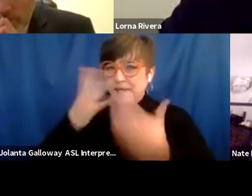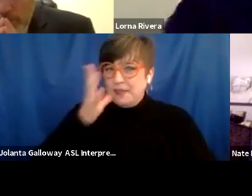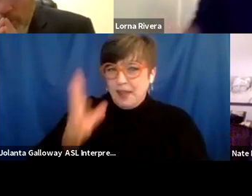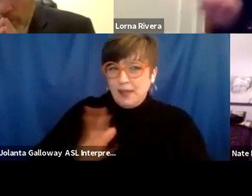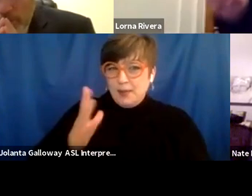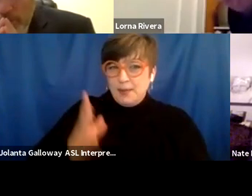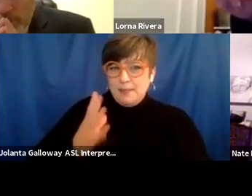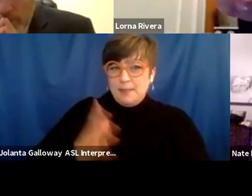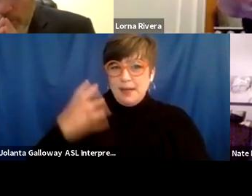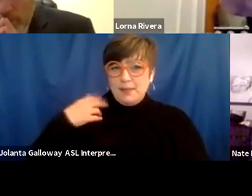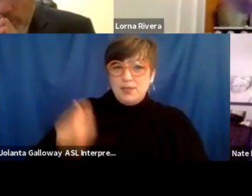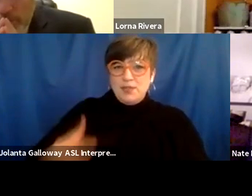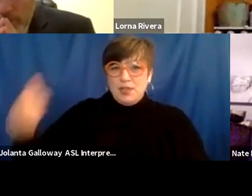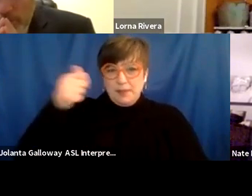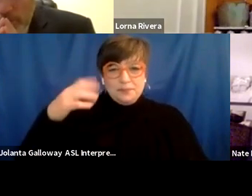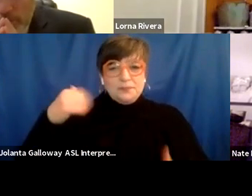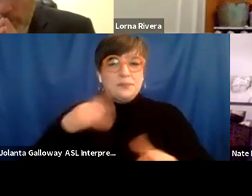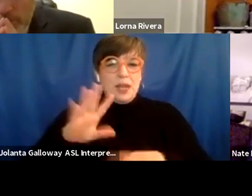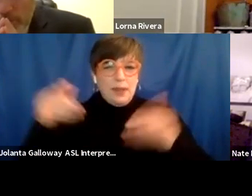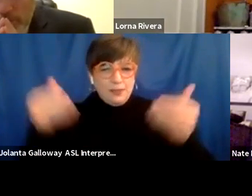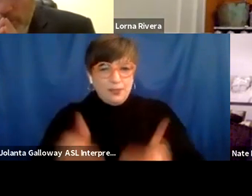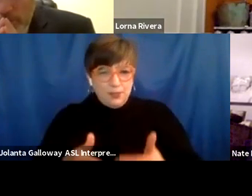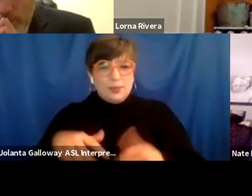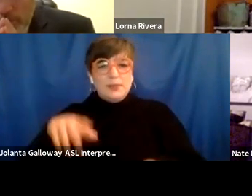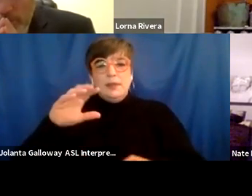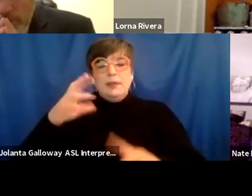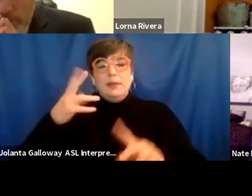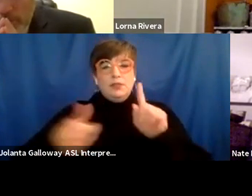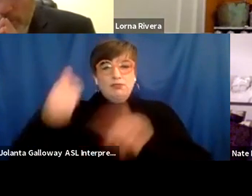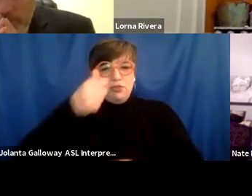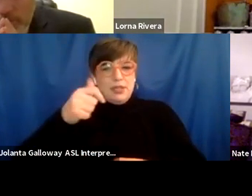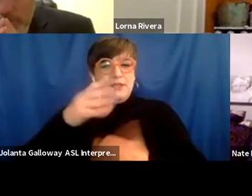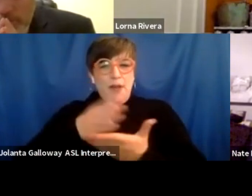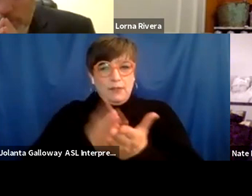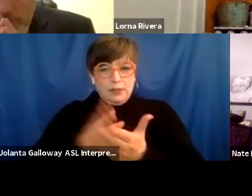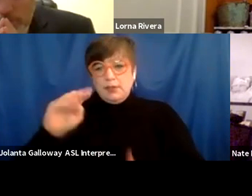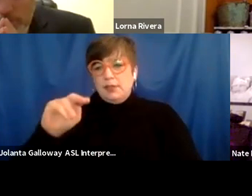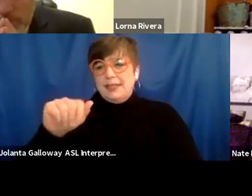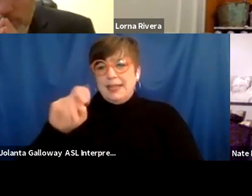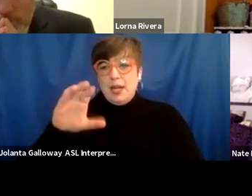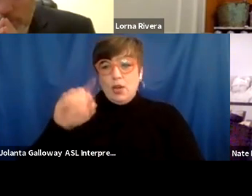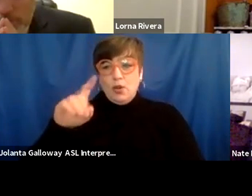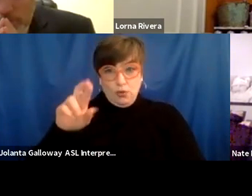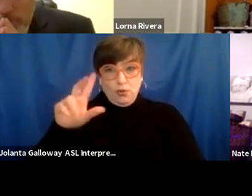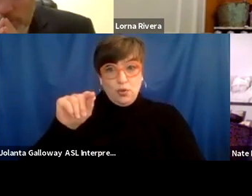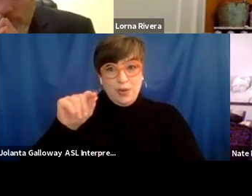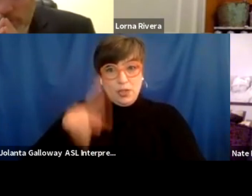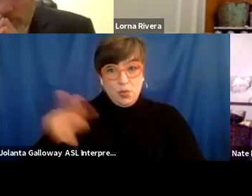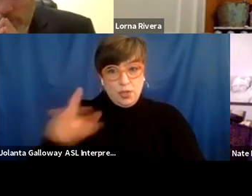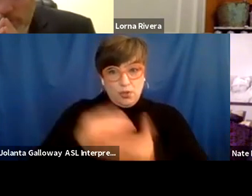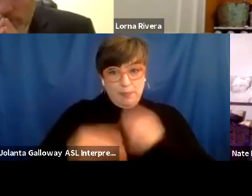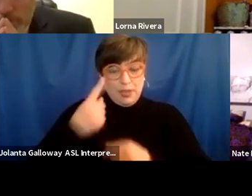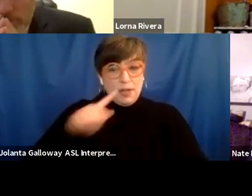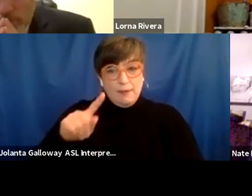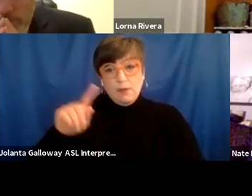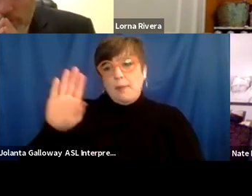Chief Financial Officer Nate Cooter to provide the committee and the community the overview of the fiscal year 2022 budget for Boston Public